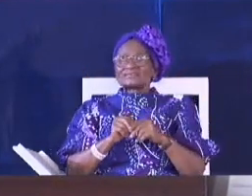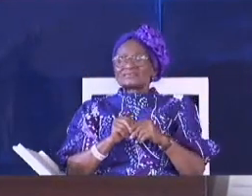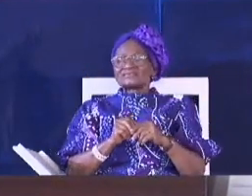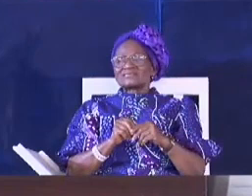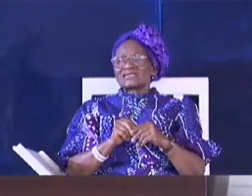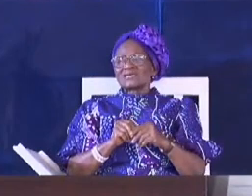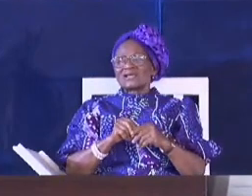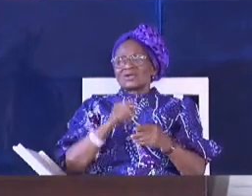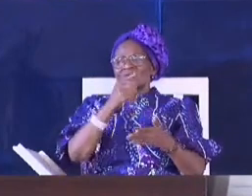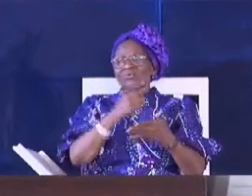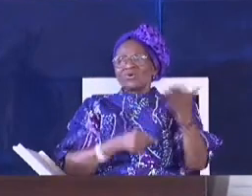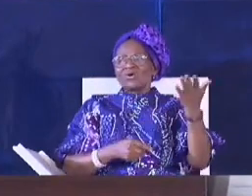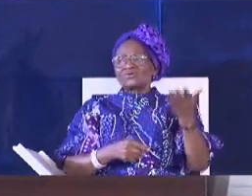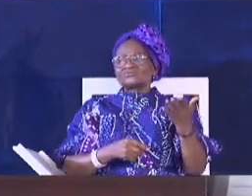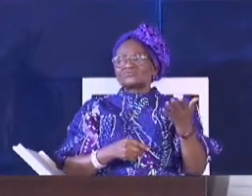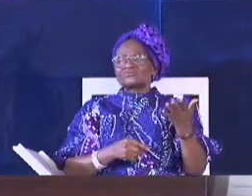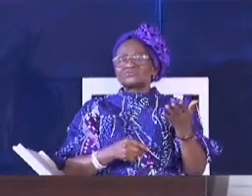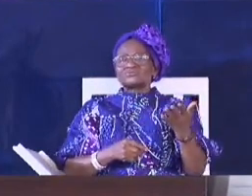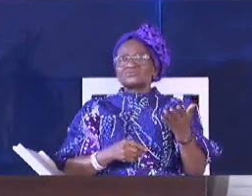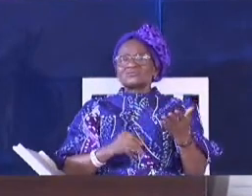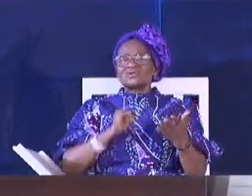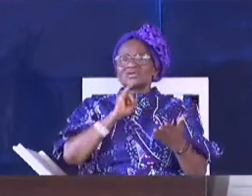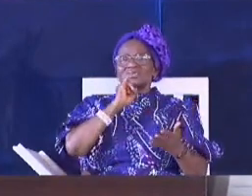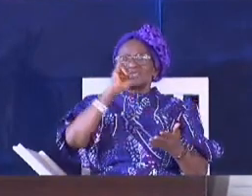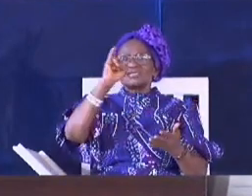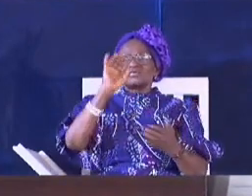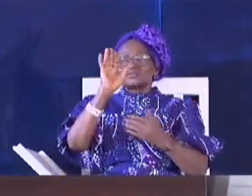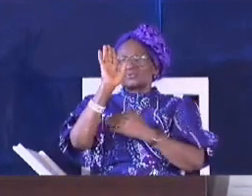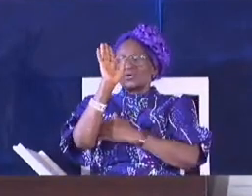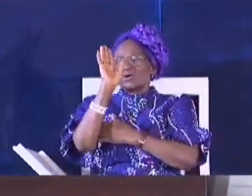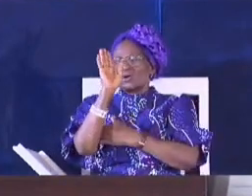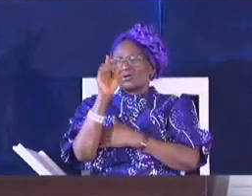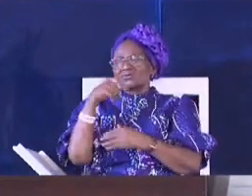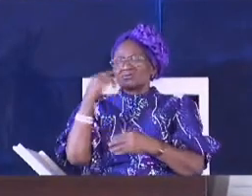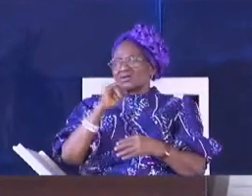Now, what is God saying?